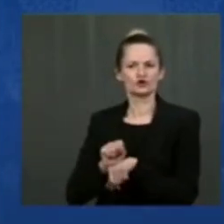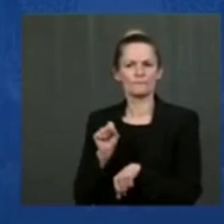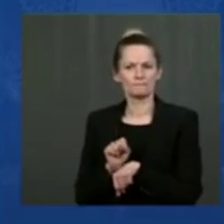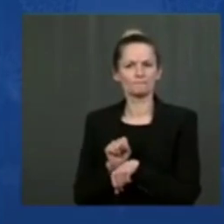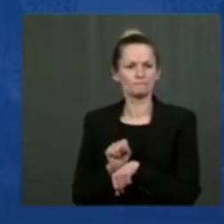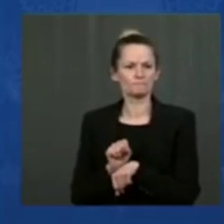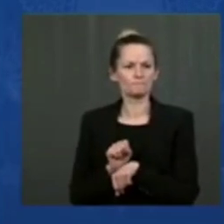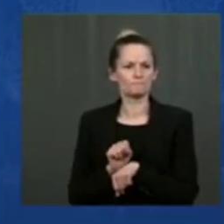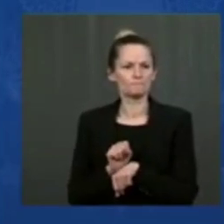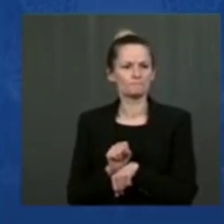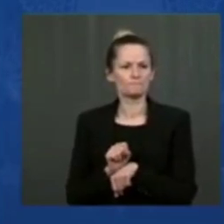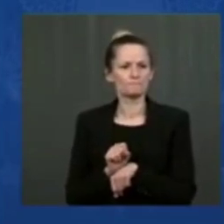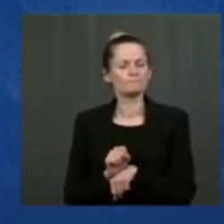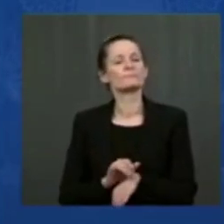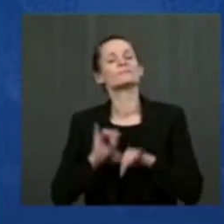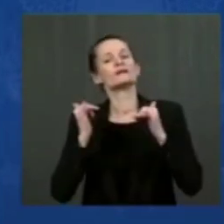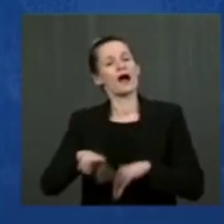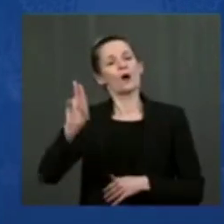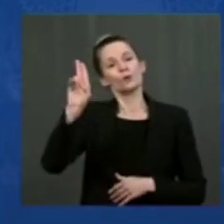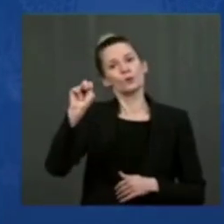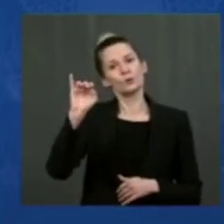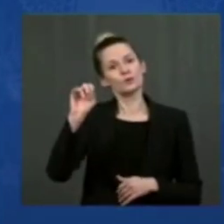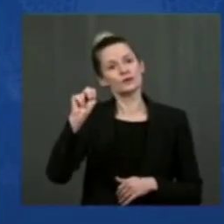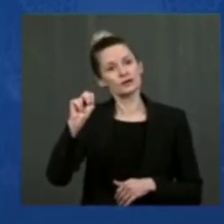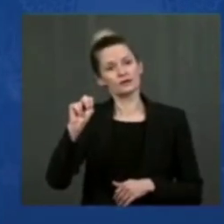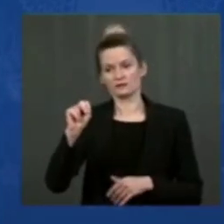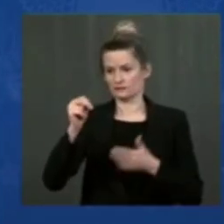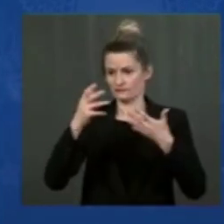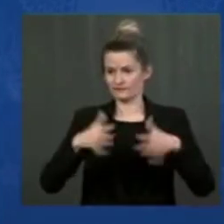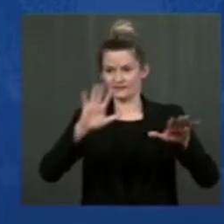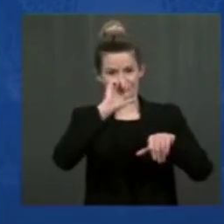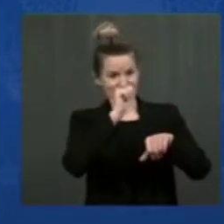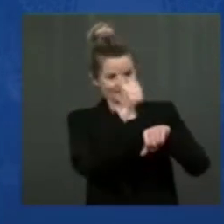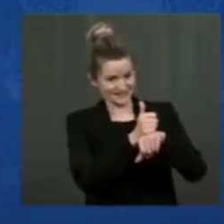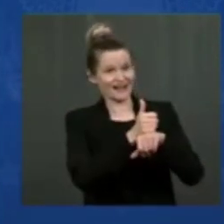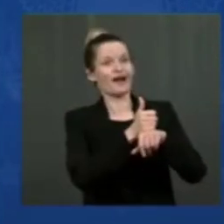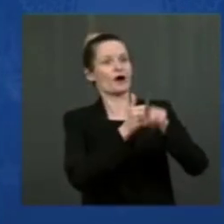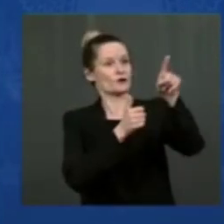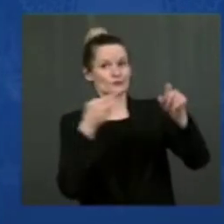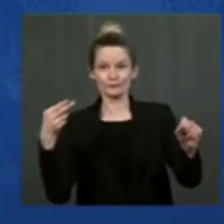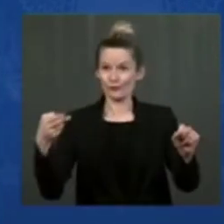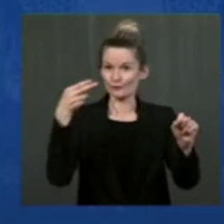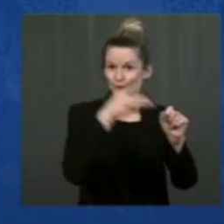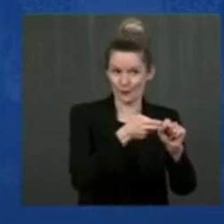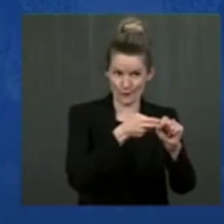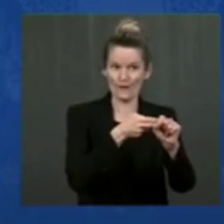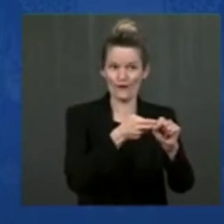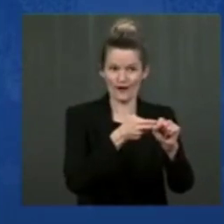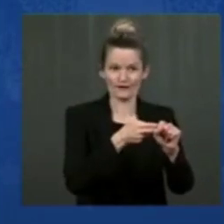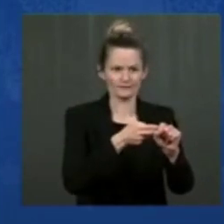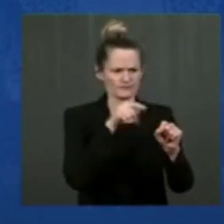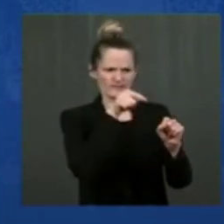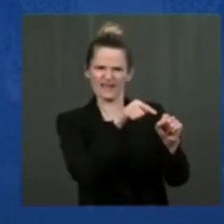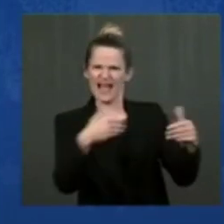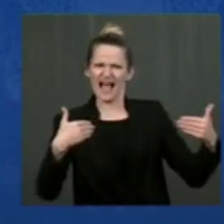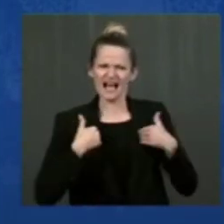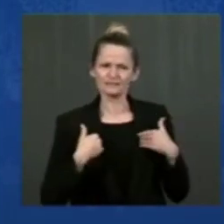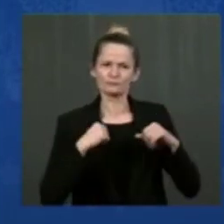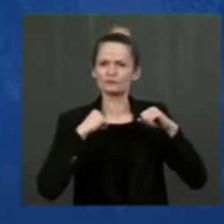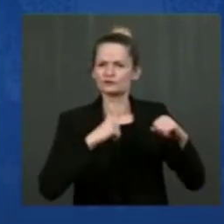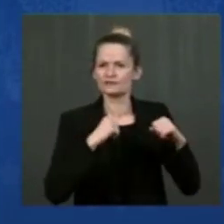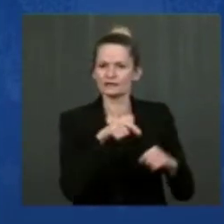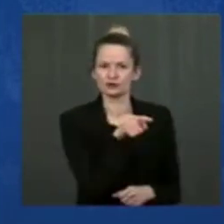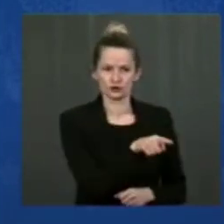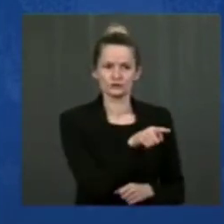better benefits like health insurance and paid leave, protection against discrimination and harassment, and safer and healthier workplace.